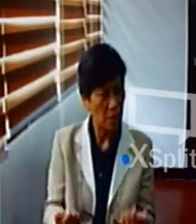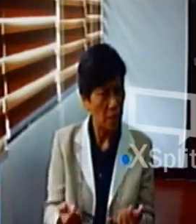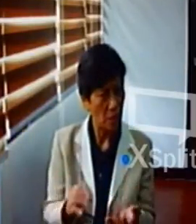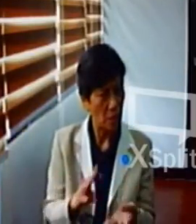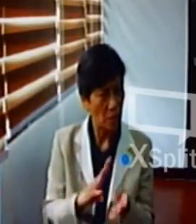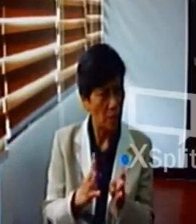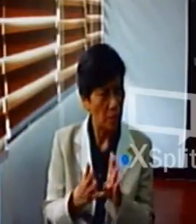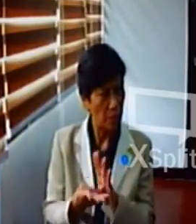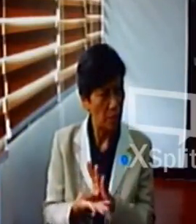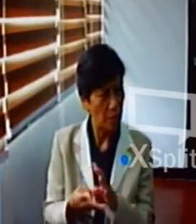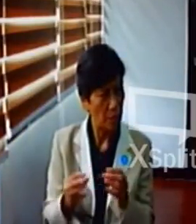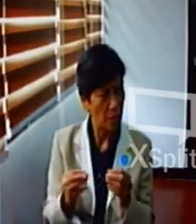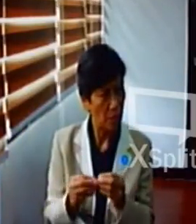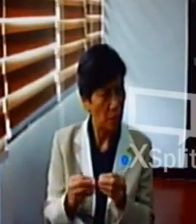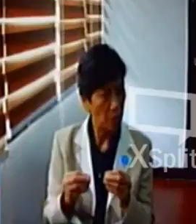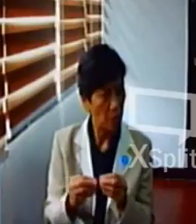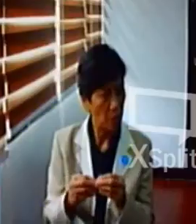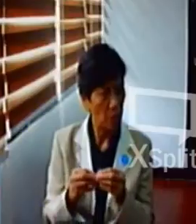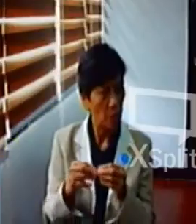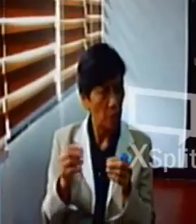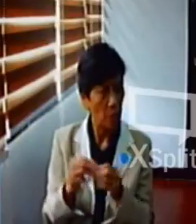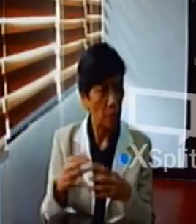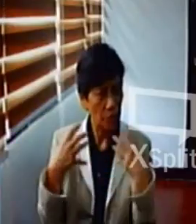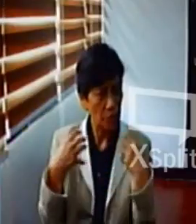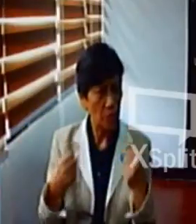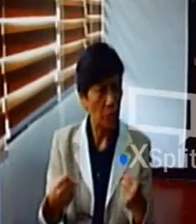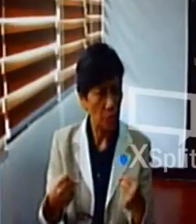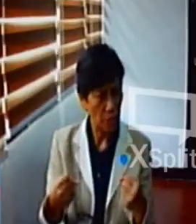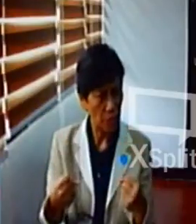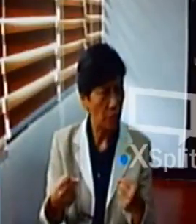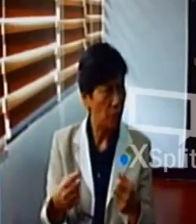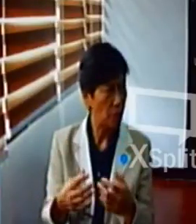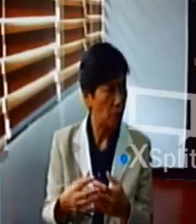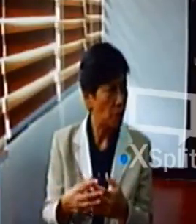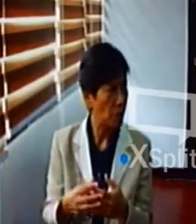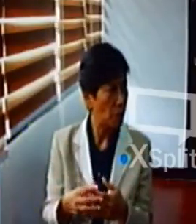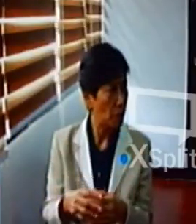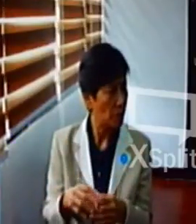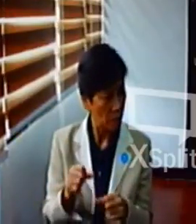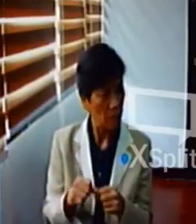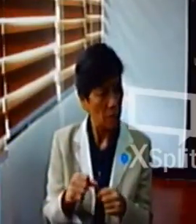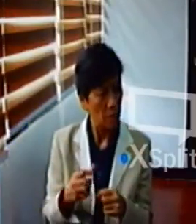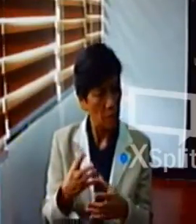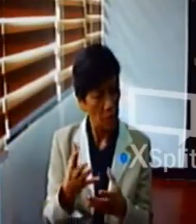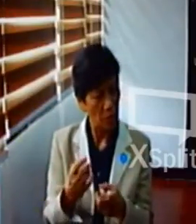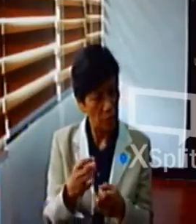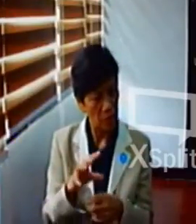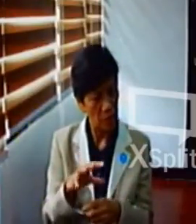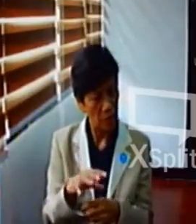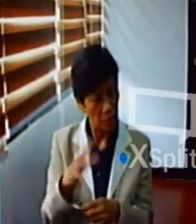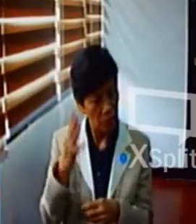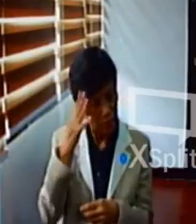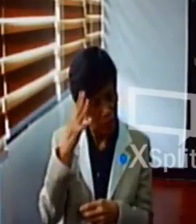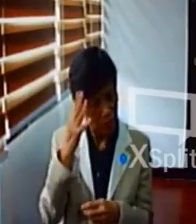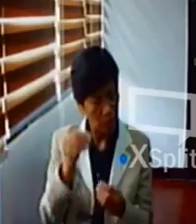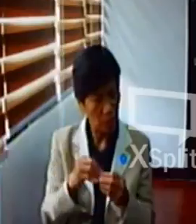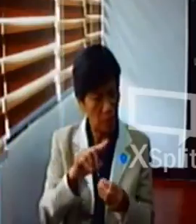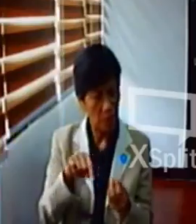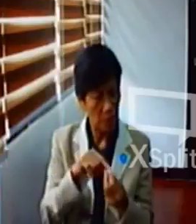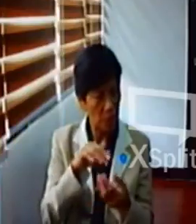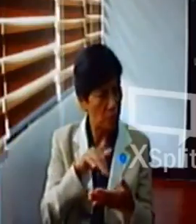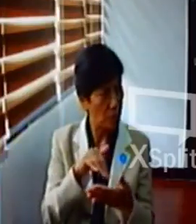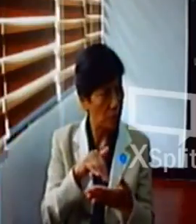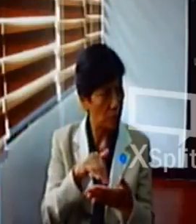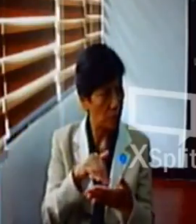shall I say, more aggravated. That I'd certainly like to find out more about the study of